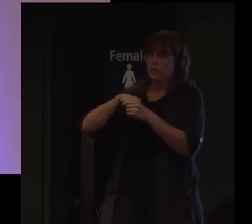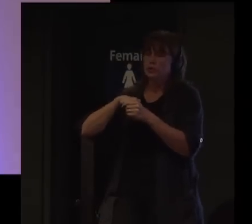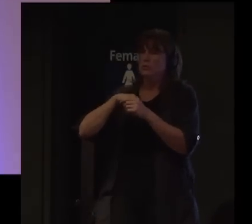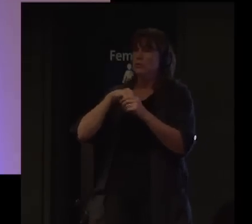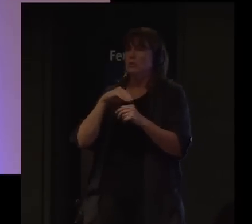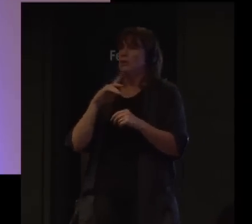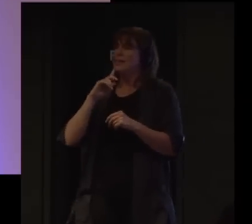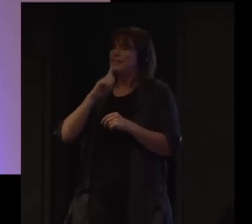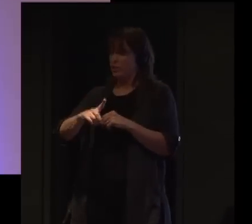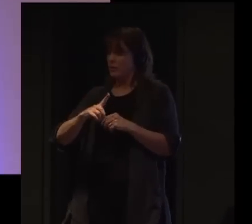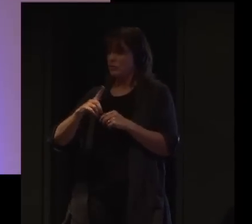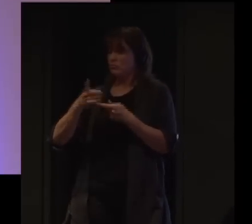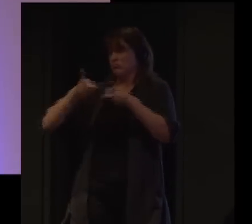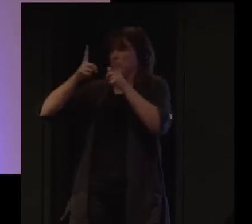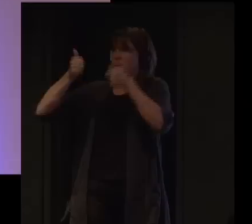And